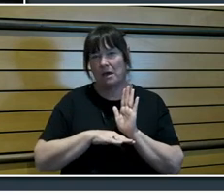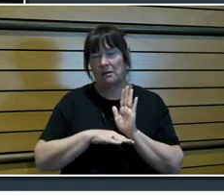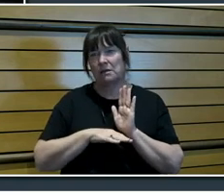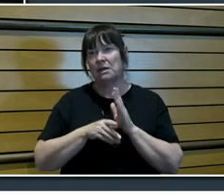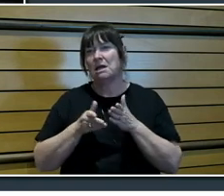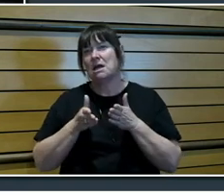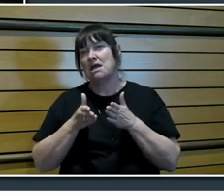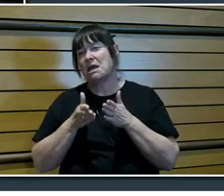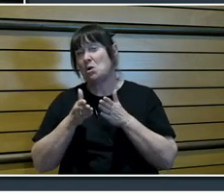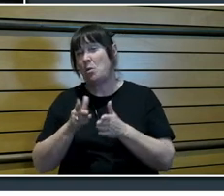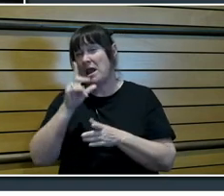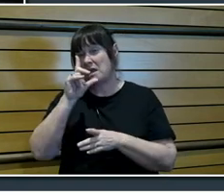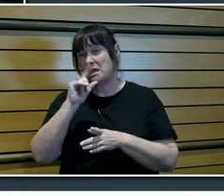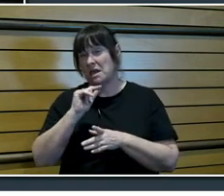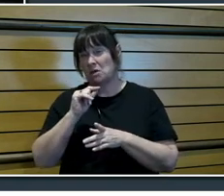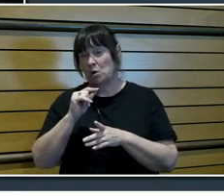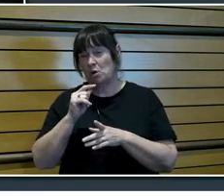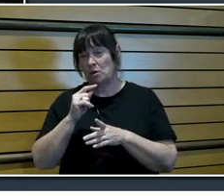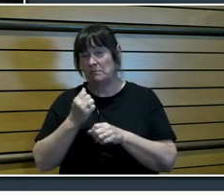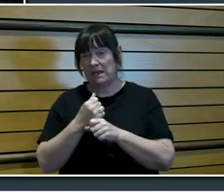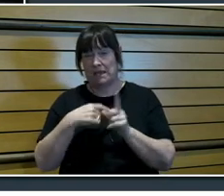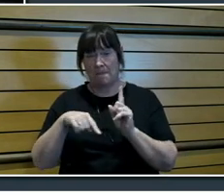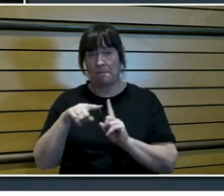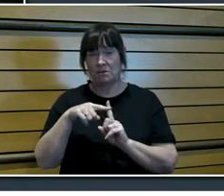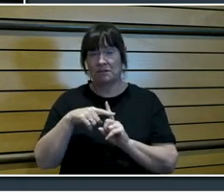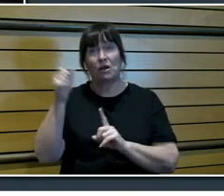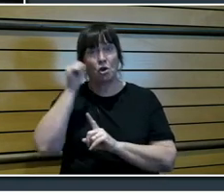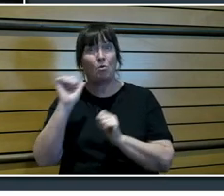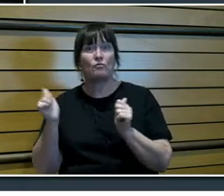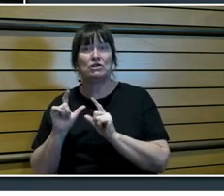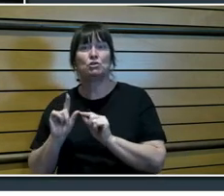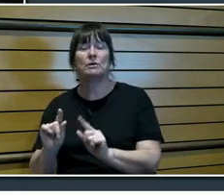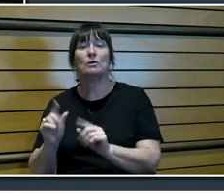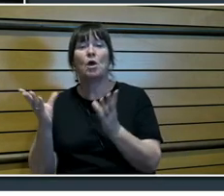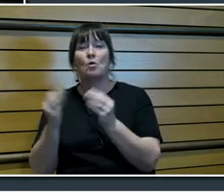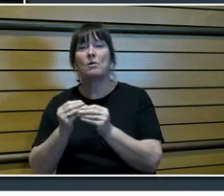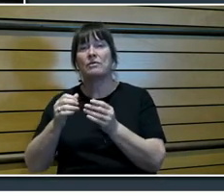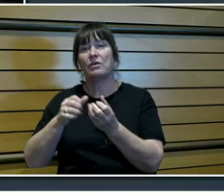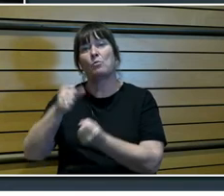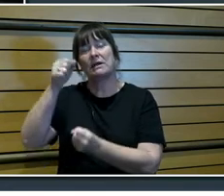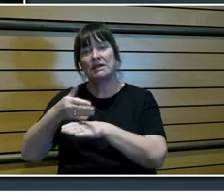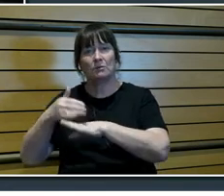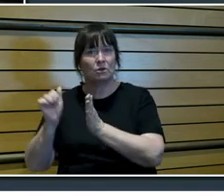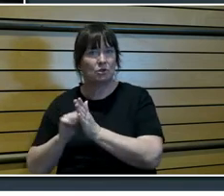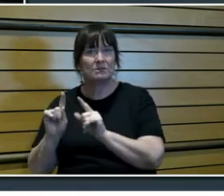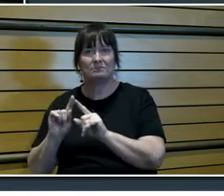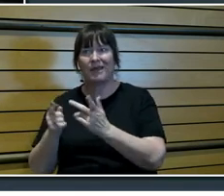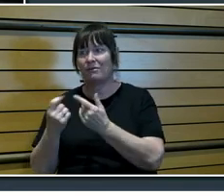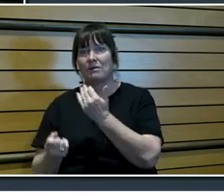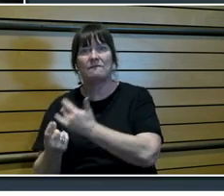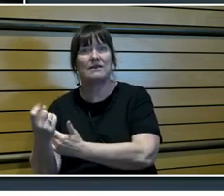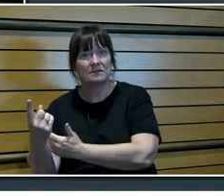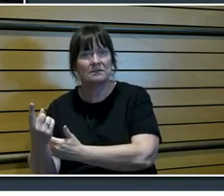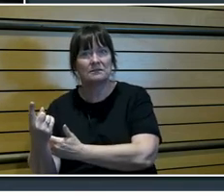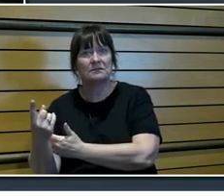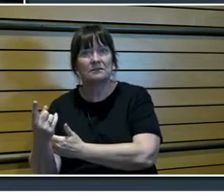in a way that could positively move this conversation? I know you guys already are with the Treaty of Waitangi workshops and a number of events and holding